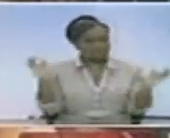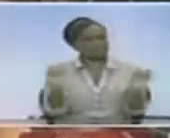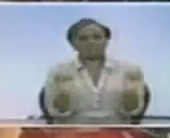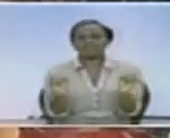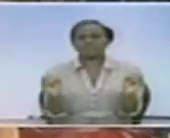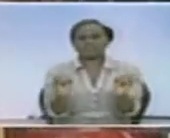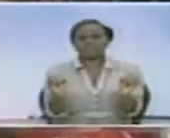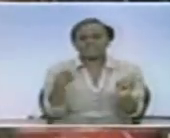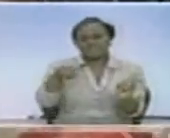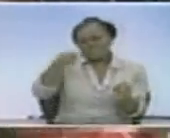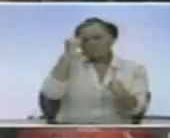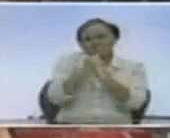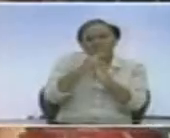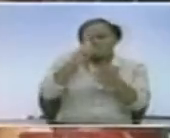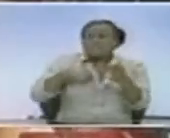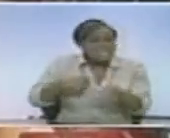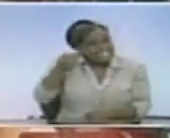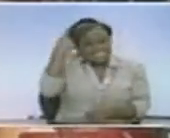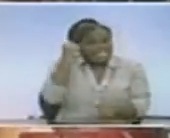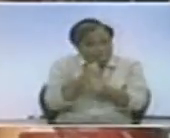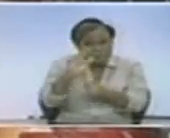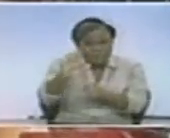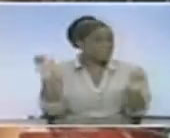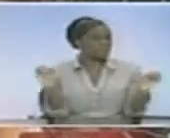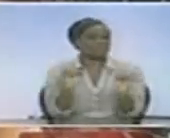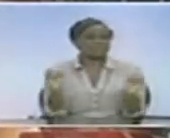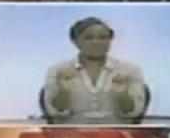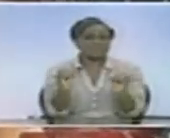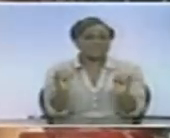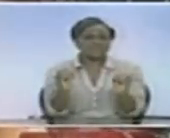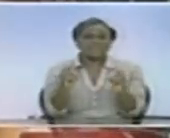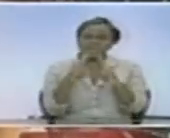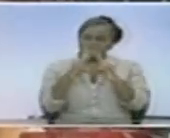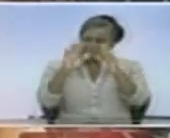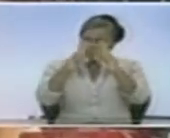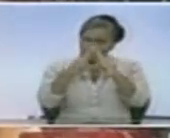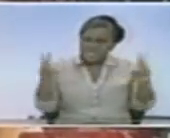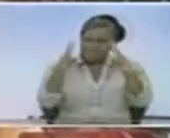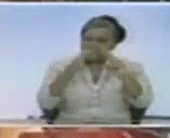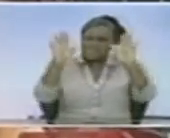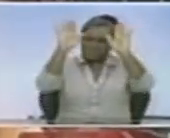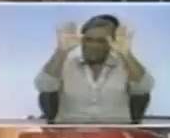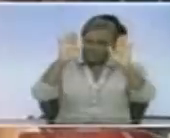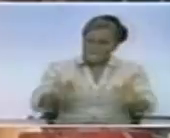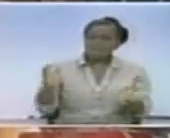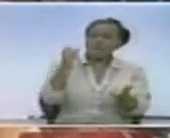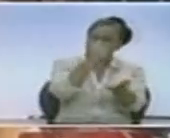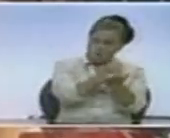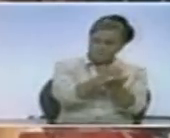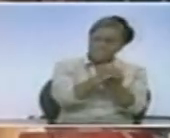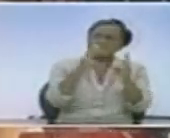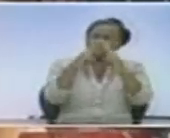I'm not quite sure what he's doing. I don't understand. People out and there. And it's a very, very important portfolio. Absolutely. Very